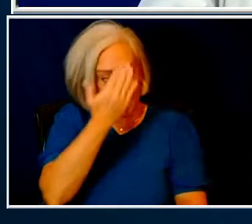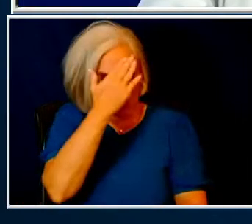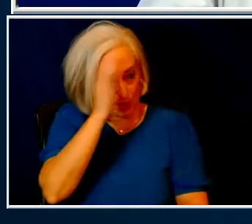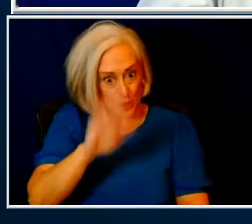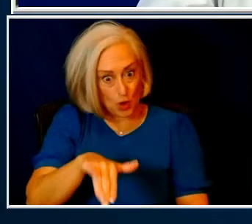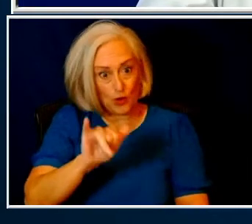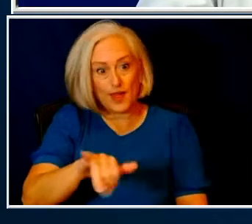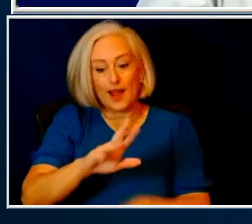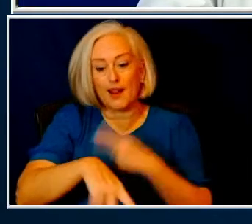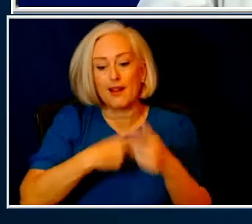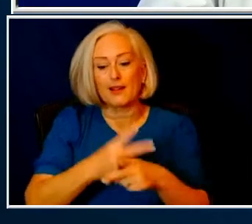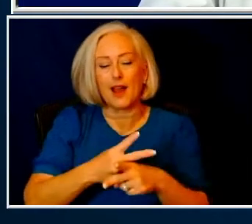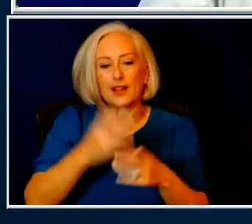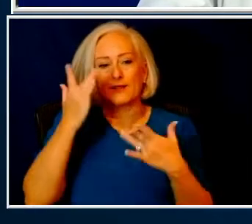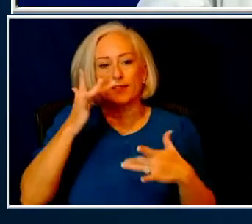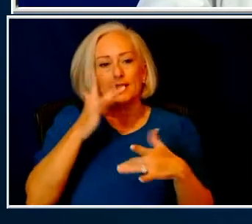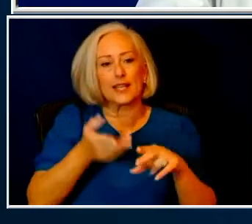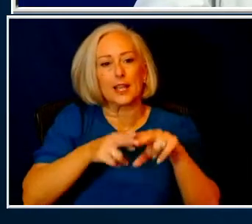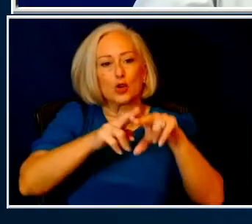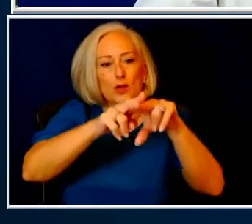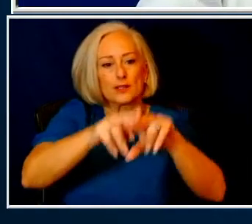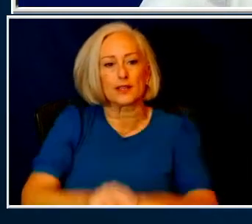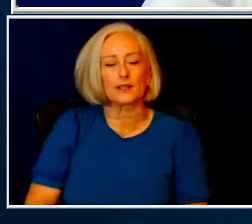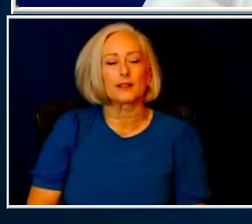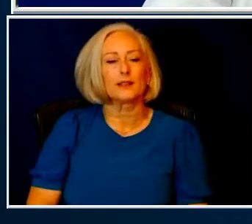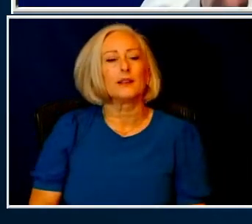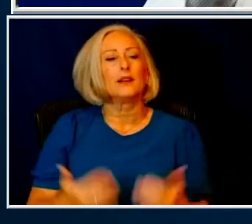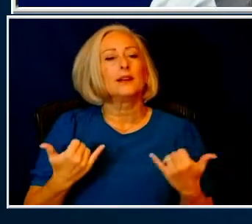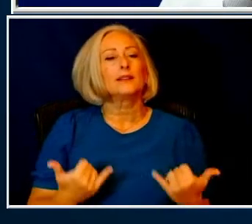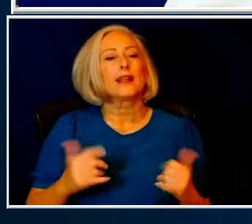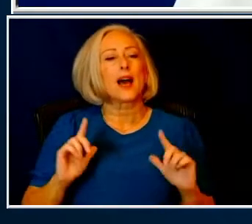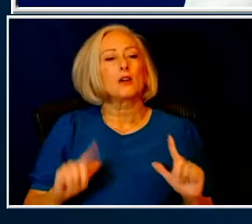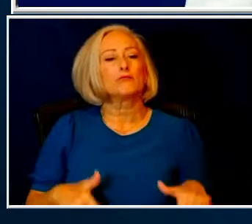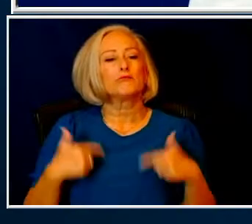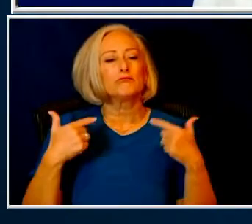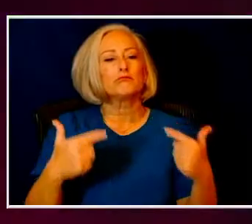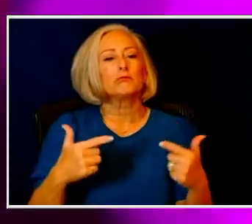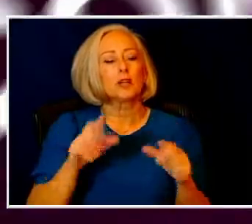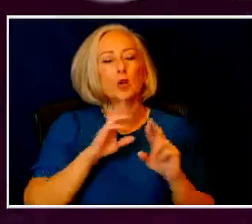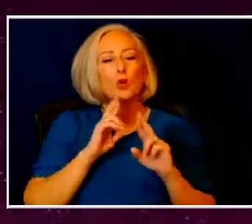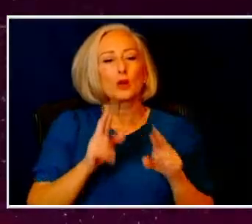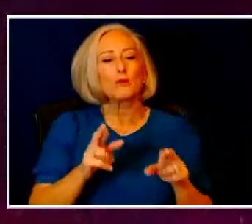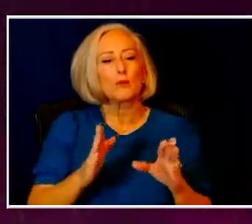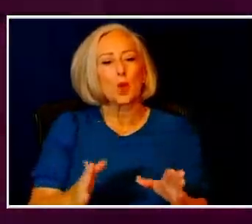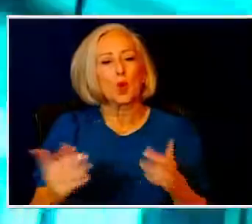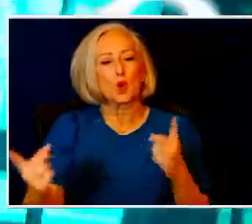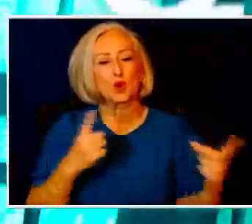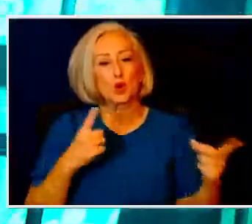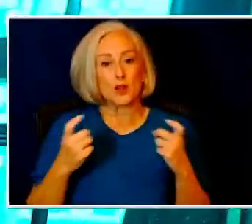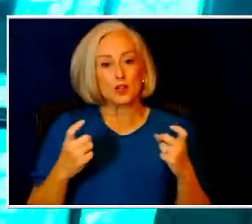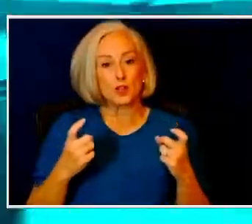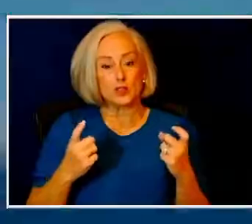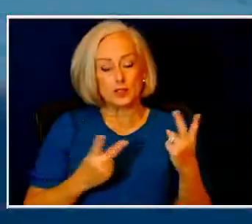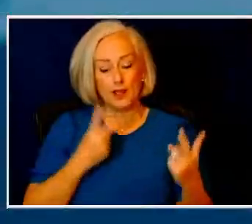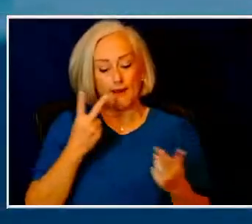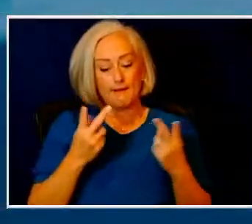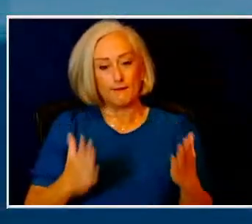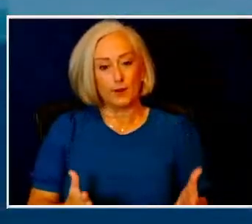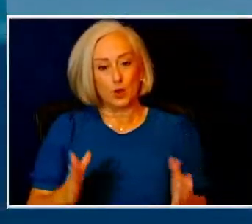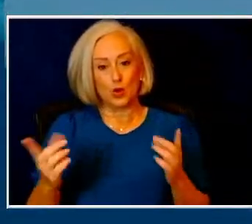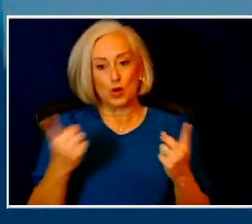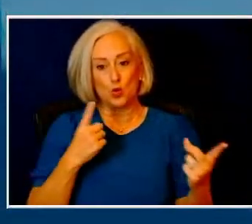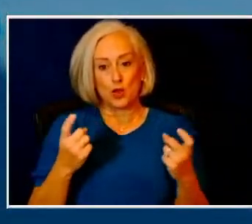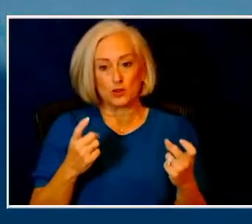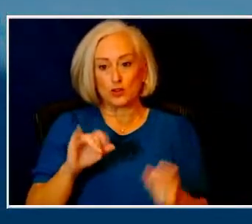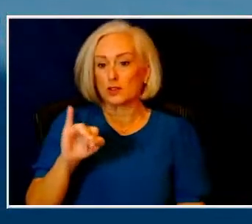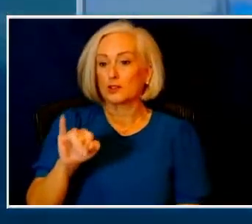and see if there's any reporter questions or, more importantly, our viewer questions today. Jill, how are we doing out there?